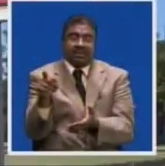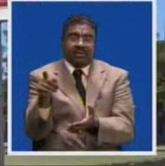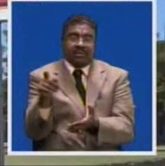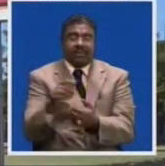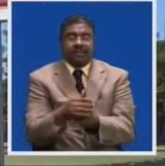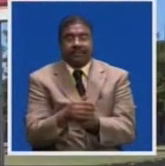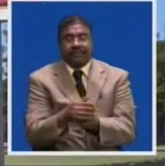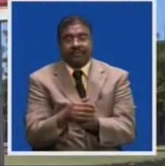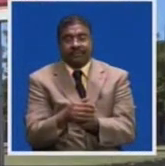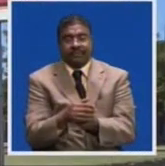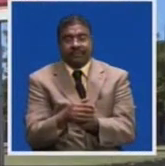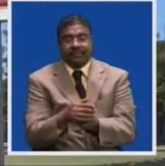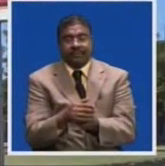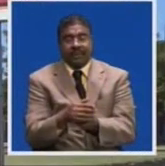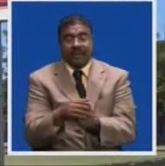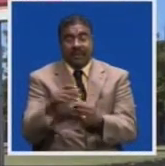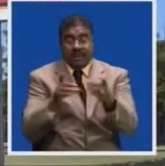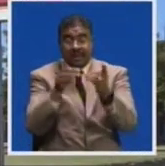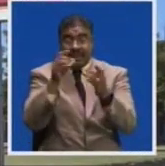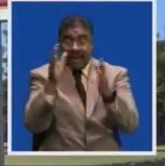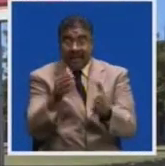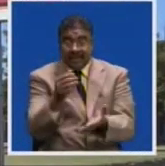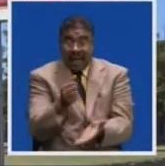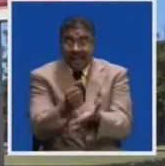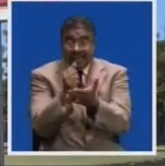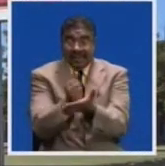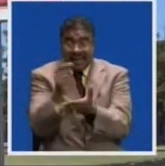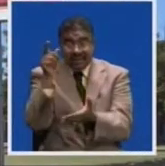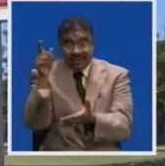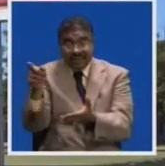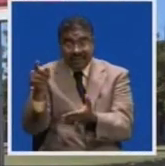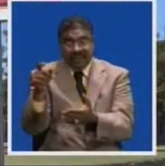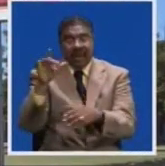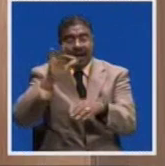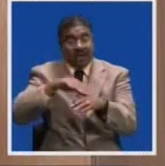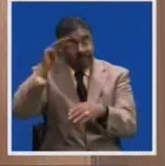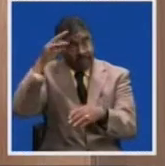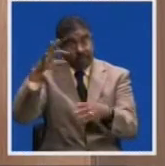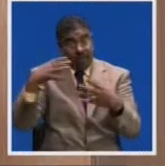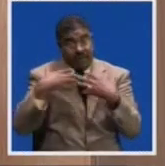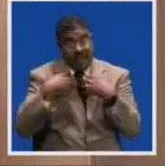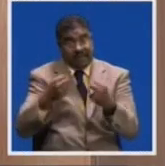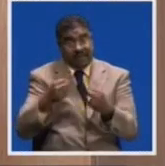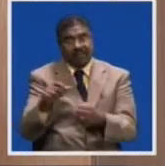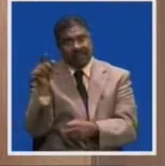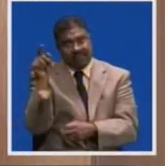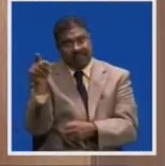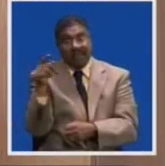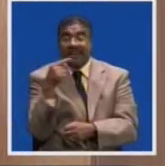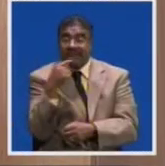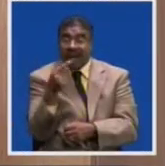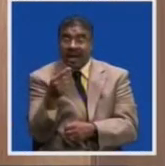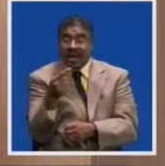infected. Assistant Director for Infectious Diseases at the Ministry of Health, Tina Chisanga, says the